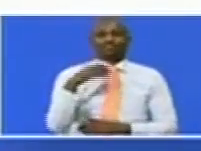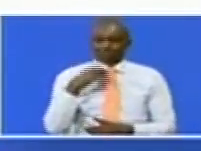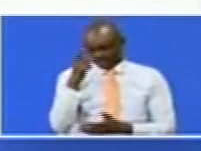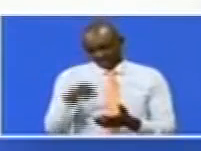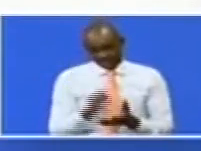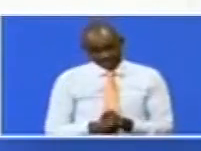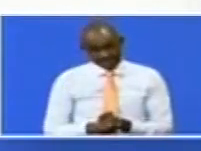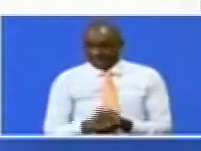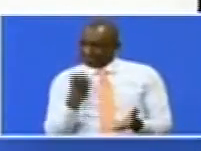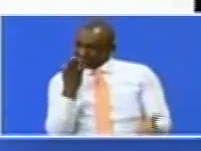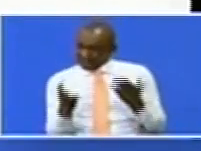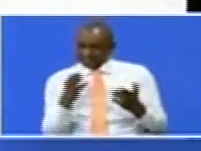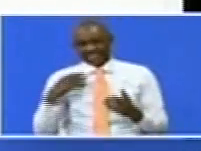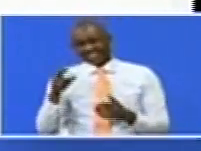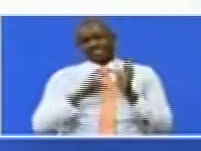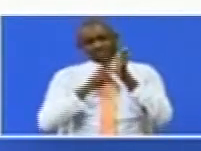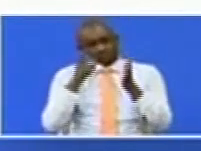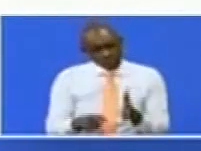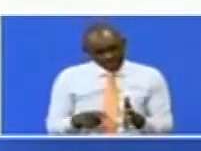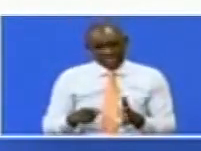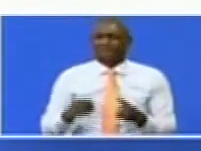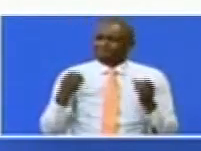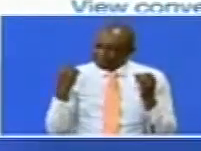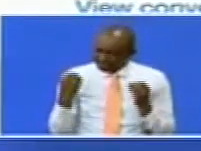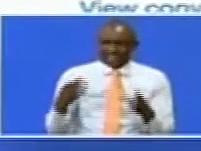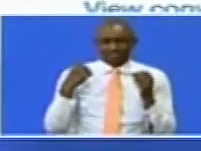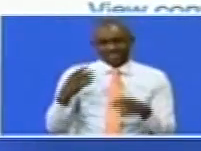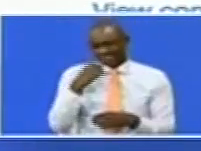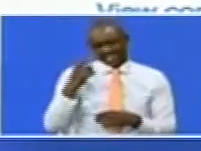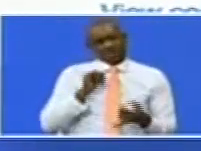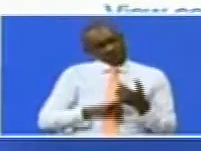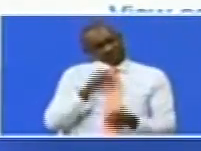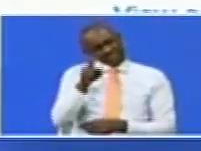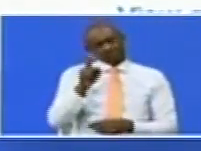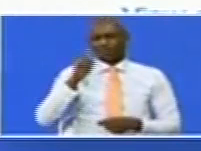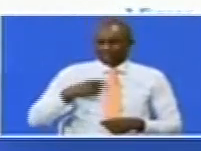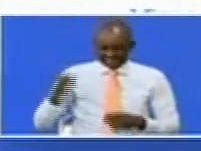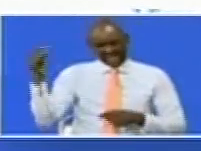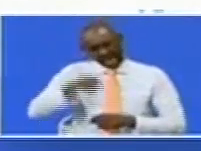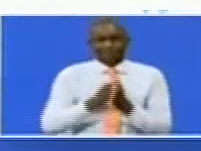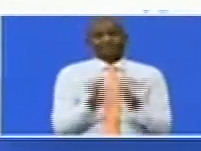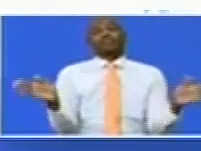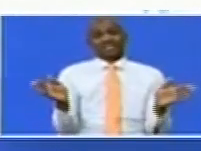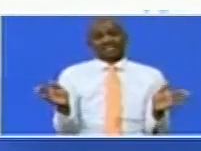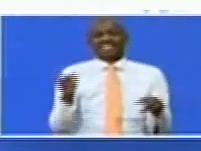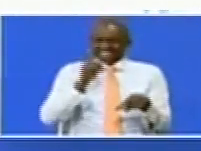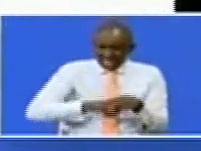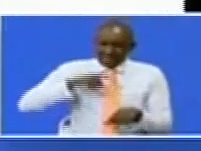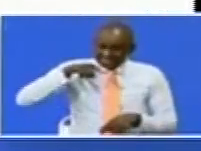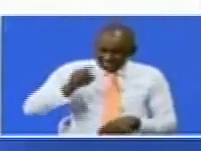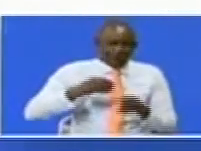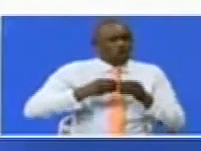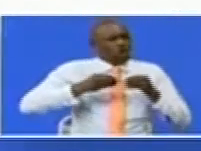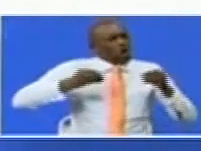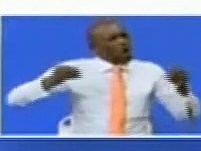wishes perhaps representing the longing by many to have the former First Lady make a public appearance after maintaining a relatively